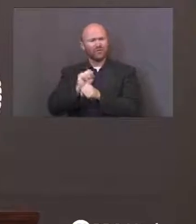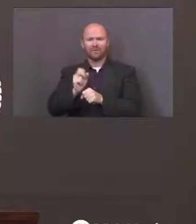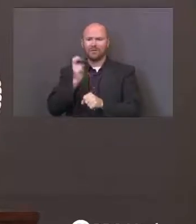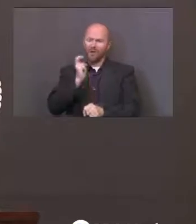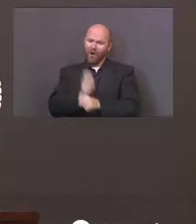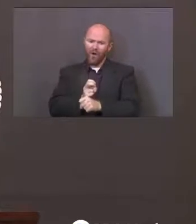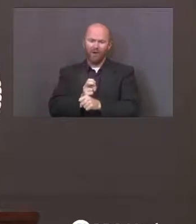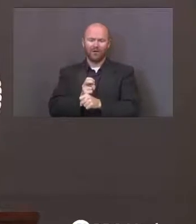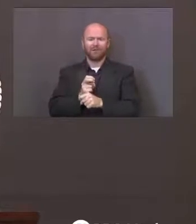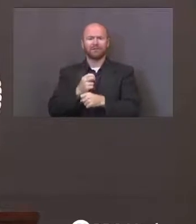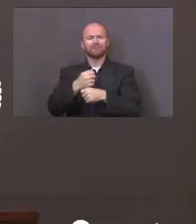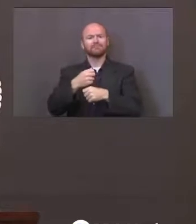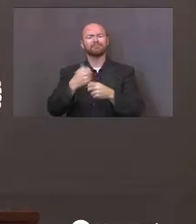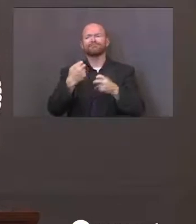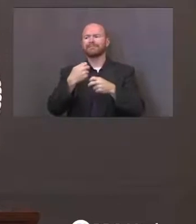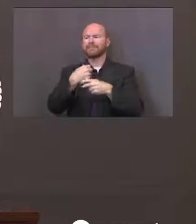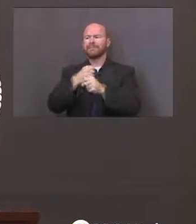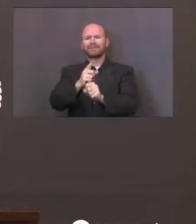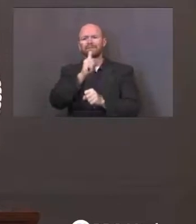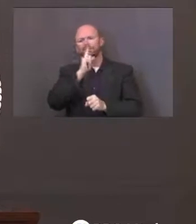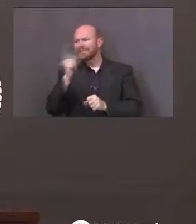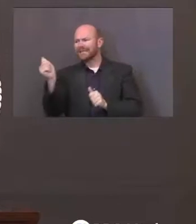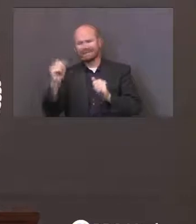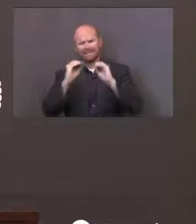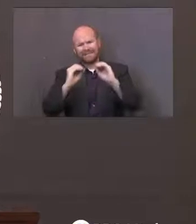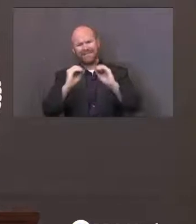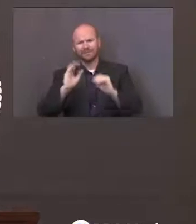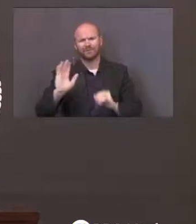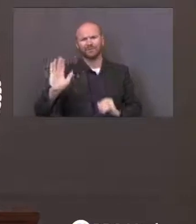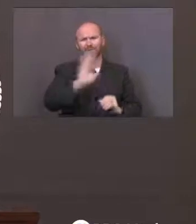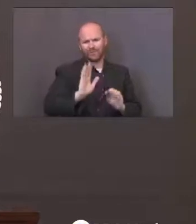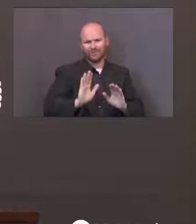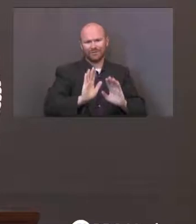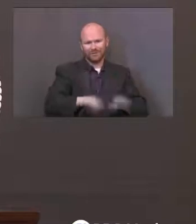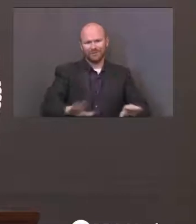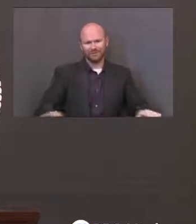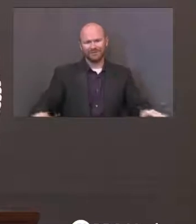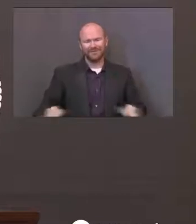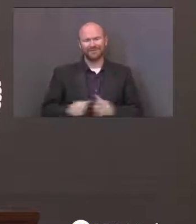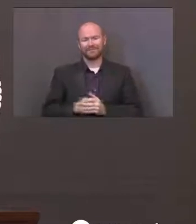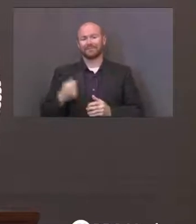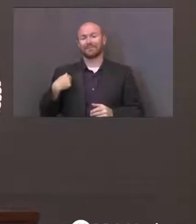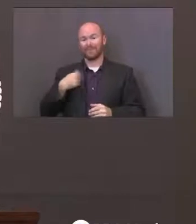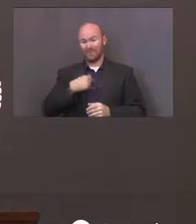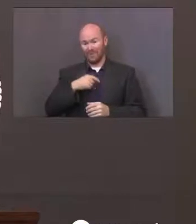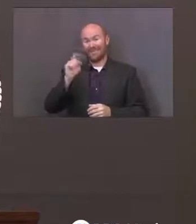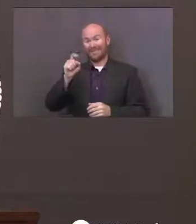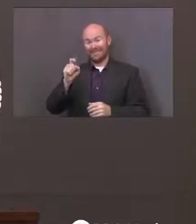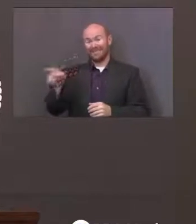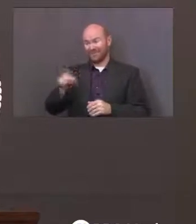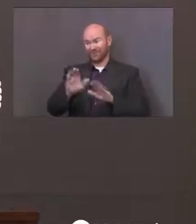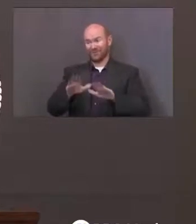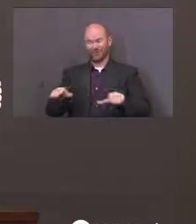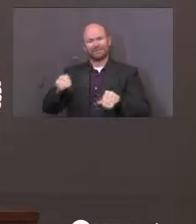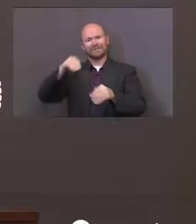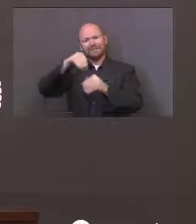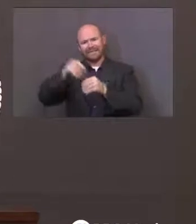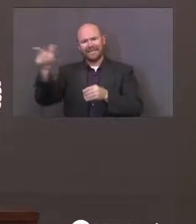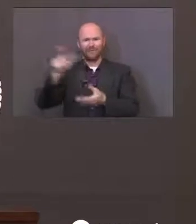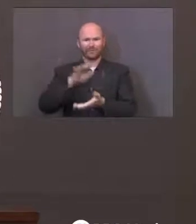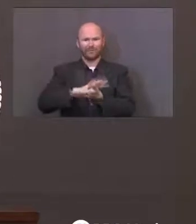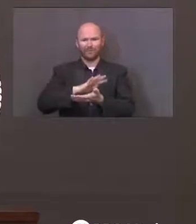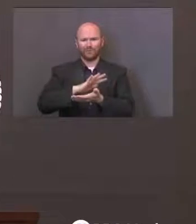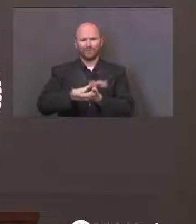tirelessly to find the best way to teach our kids across the state. We need our kids in the classroom. We need them